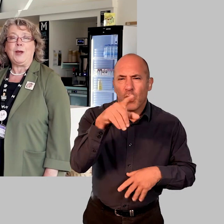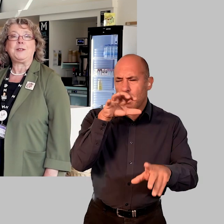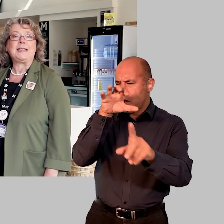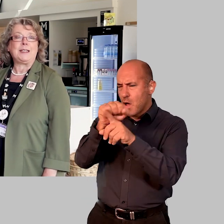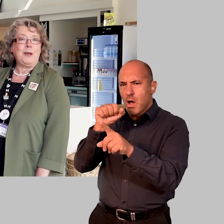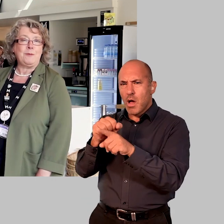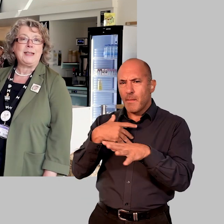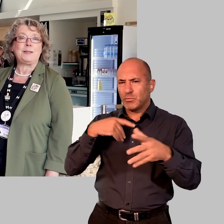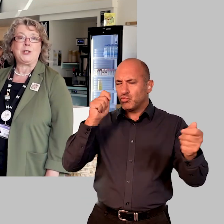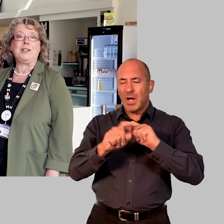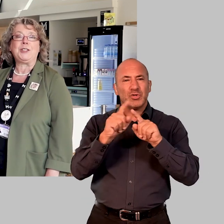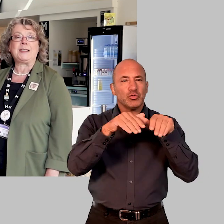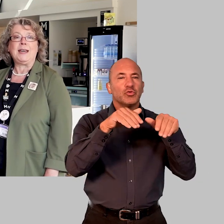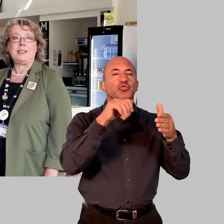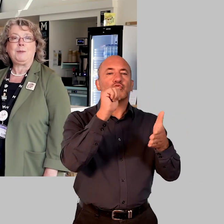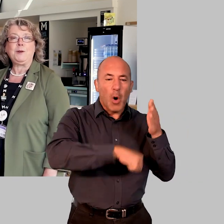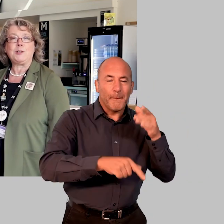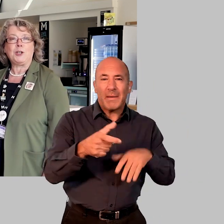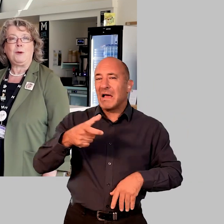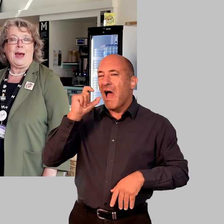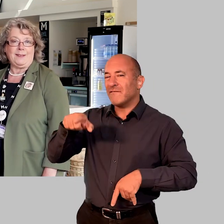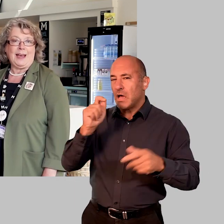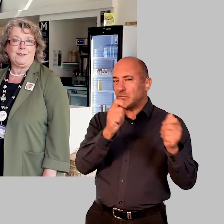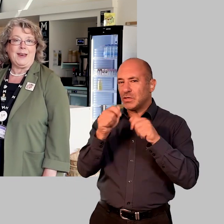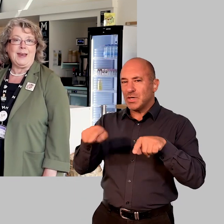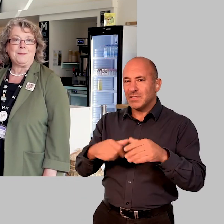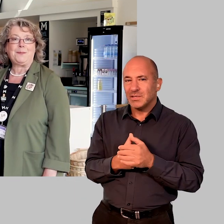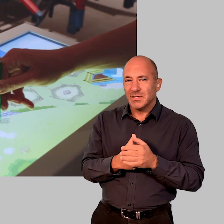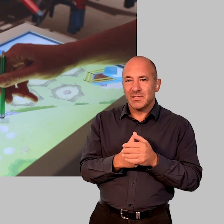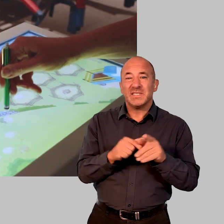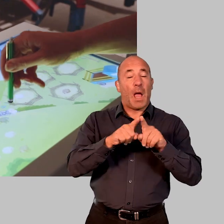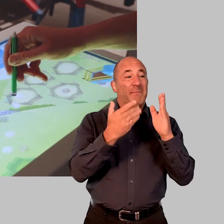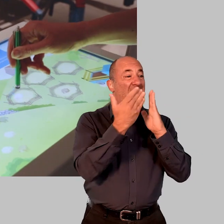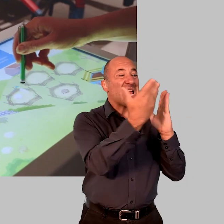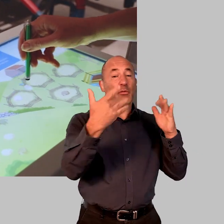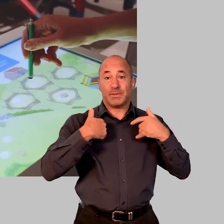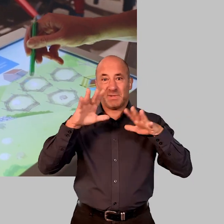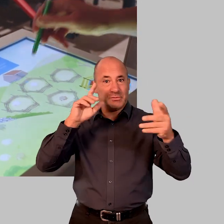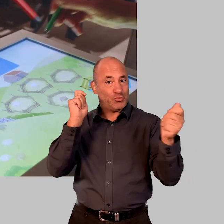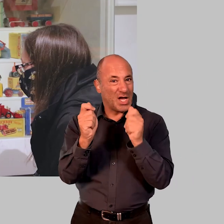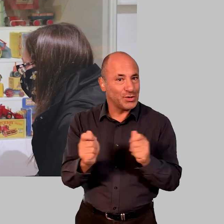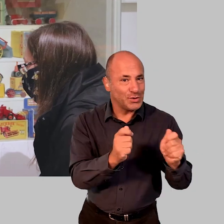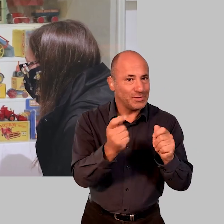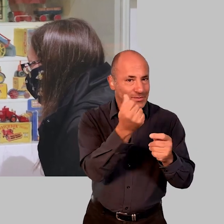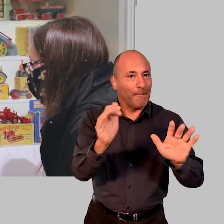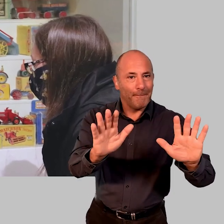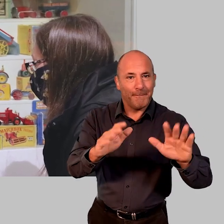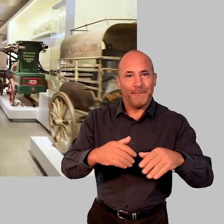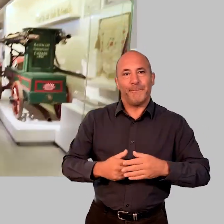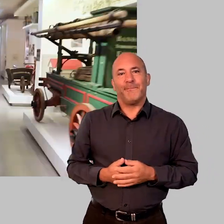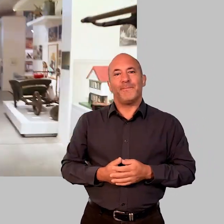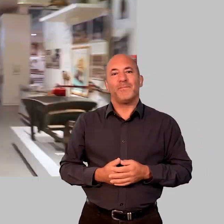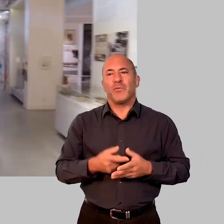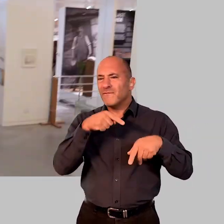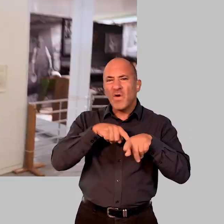before, you will notice that we've made some changes to both the shop and the cafe. And we made some changes in the galleries too. And it's